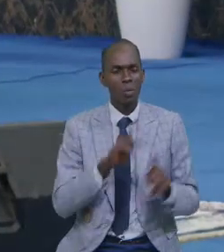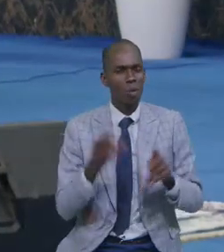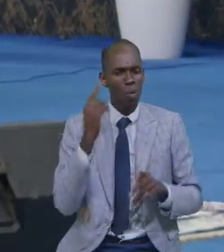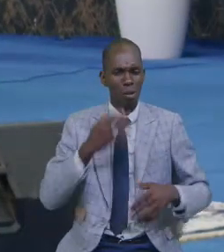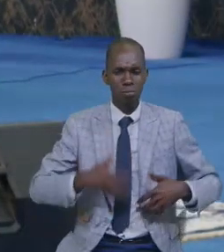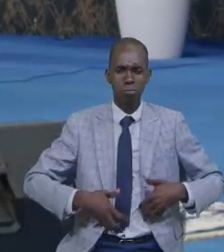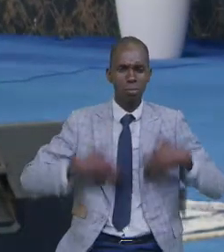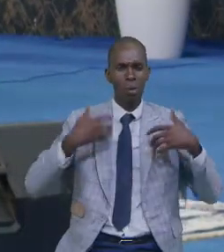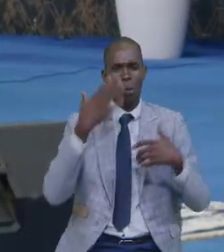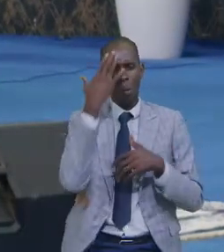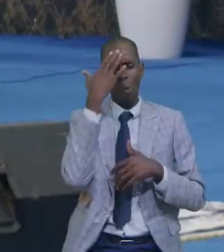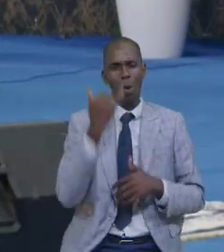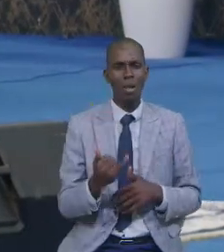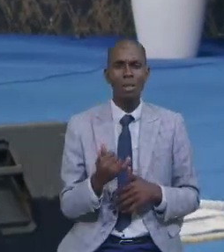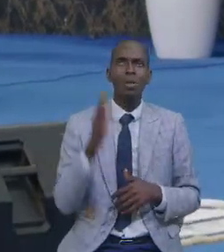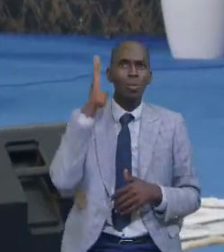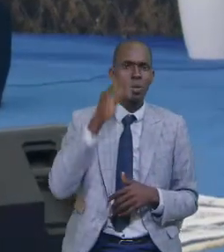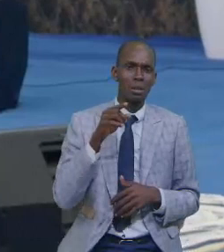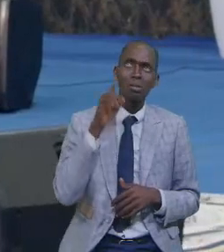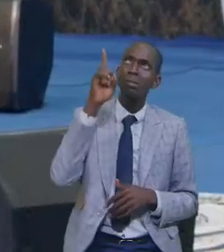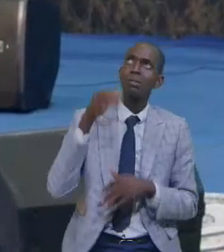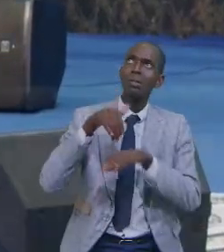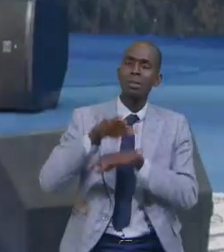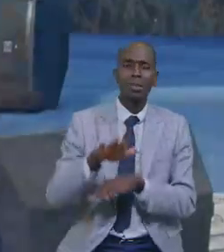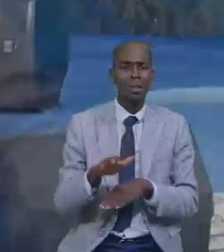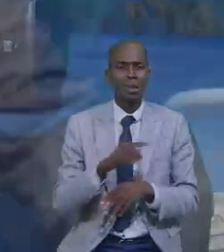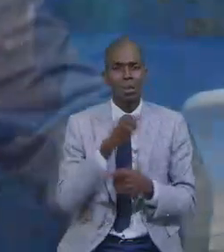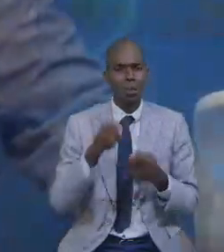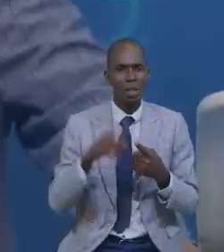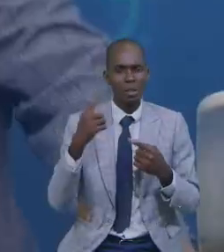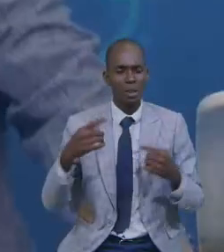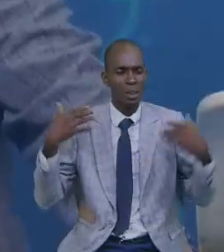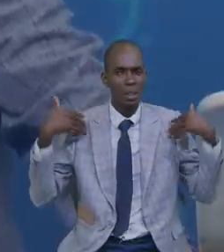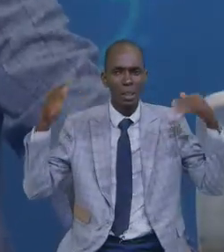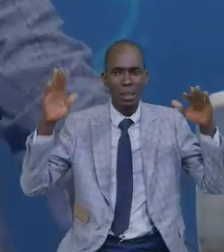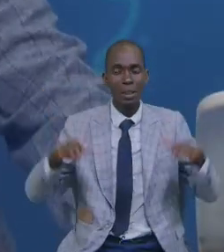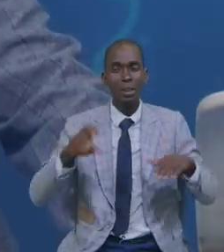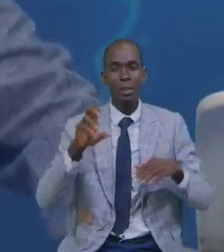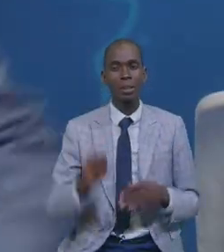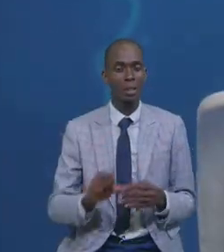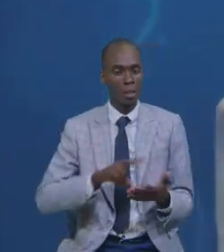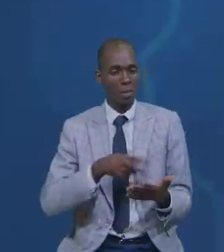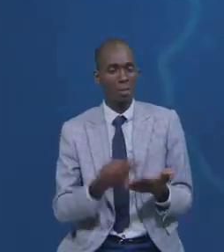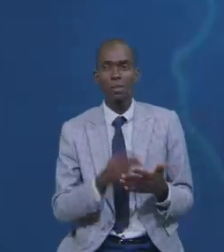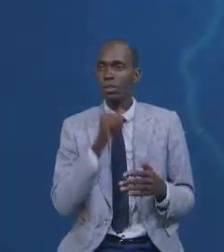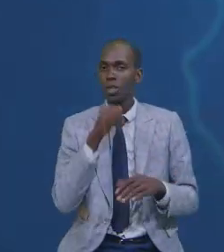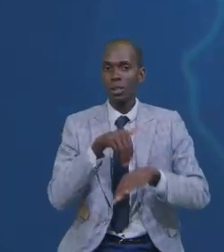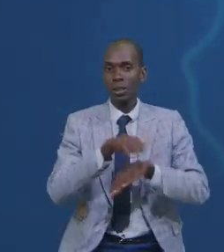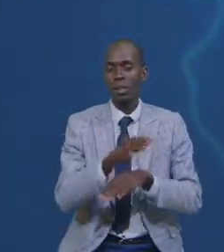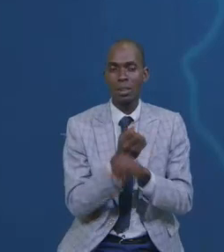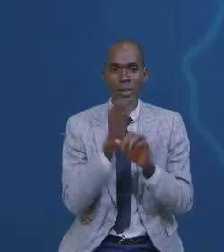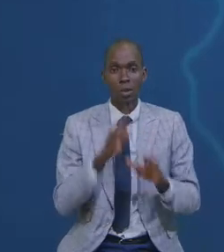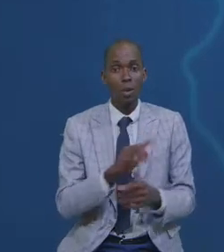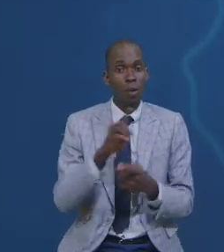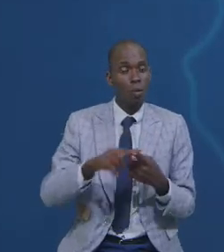he going to send when the angel fell? You didn't send a savior. When Lucifer